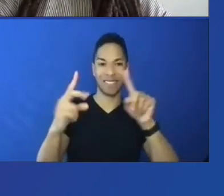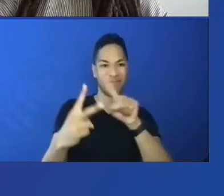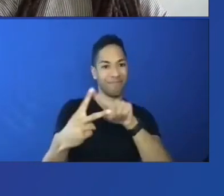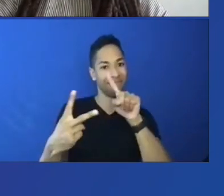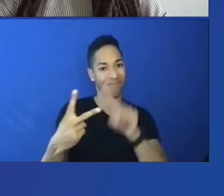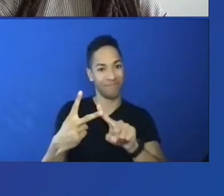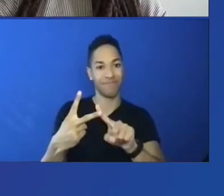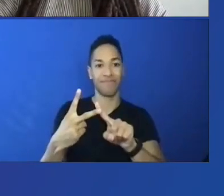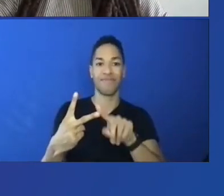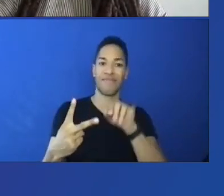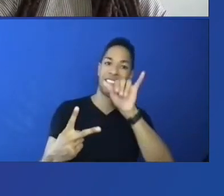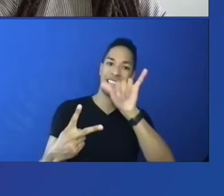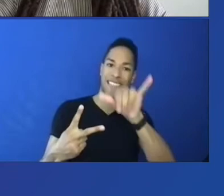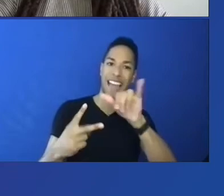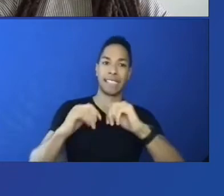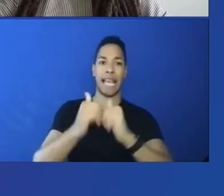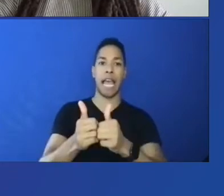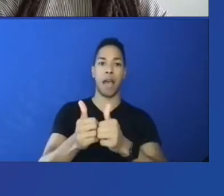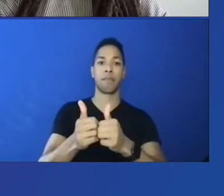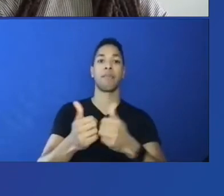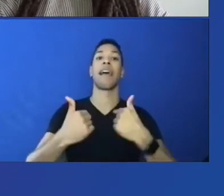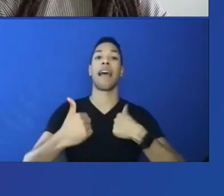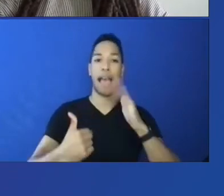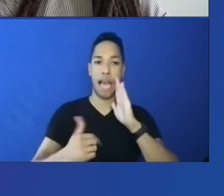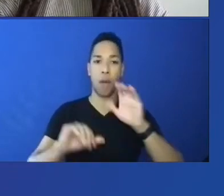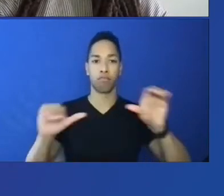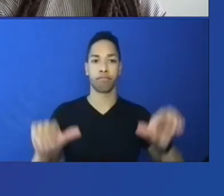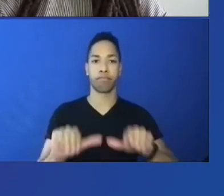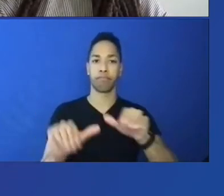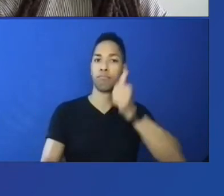the wham pow, that I'm gonna do that on a daily basis